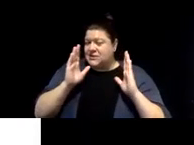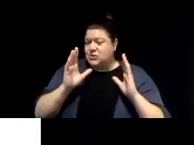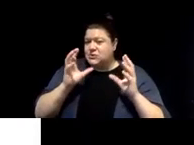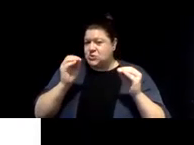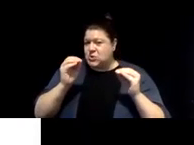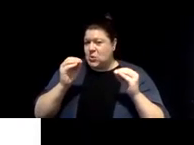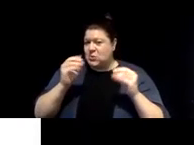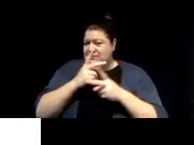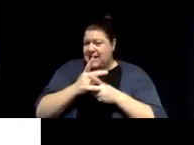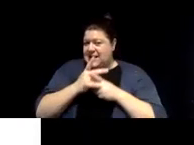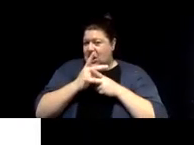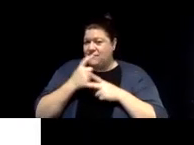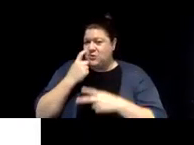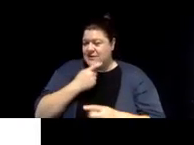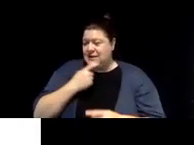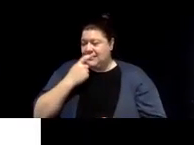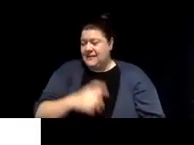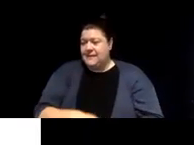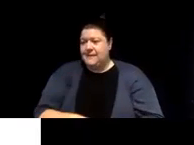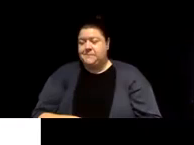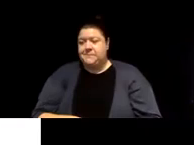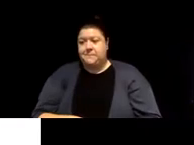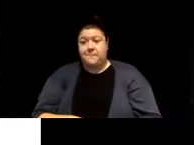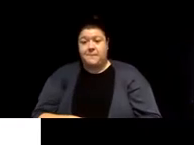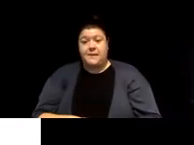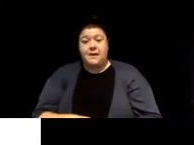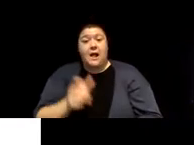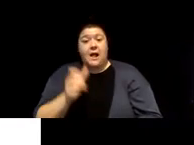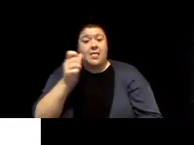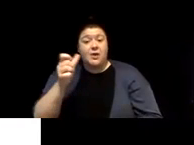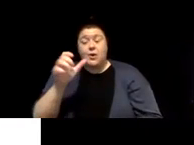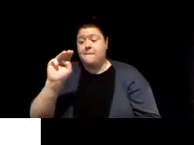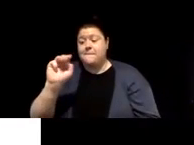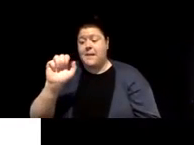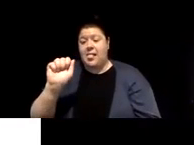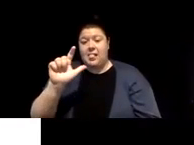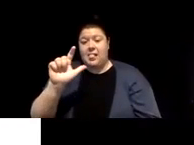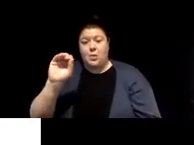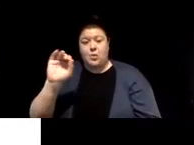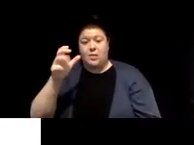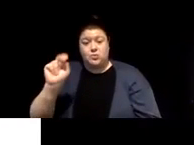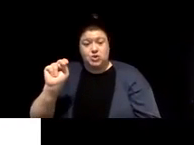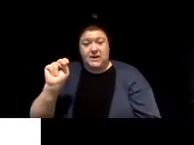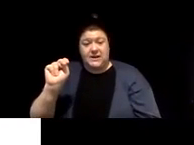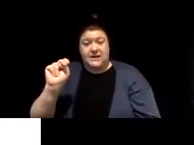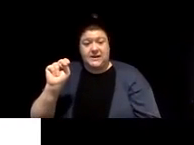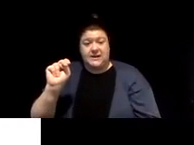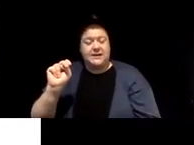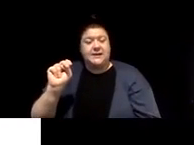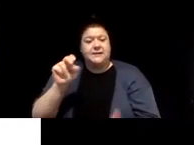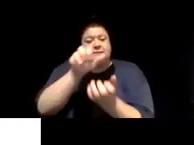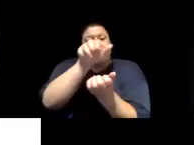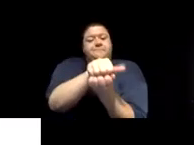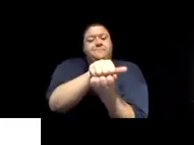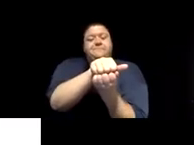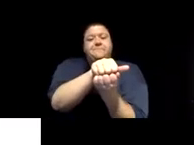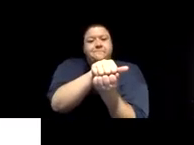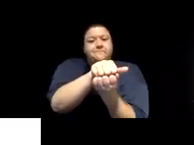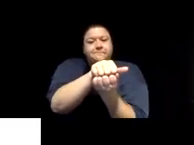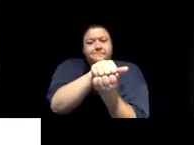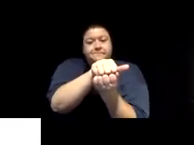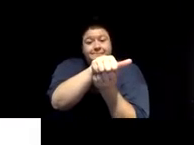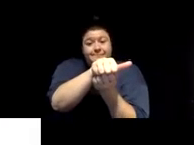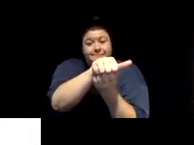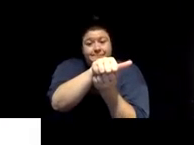Other conditions of the mouth or the dentition would be malocclusion. Malocclusion is where your teeth don't line up.